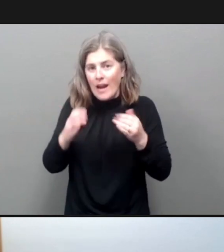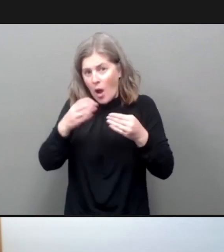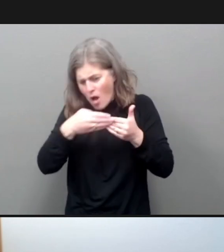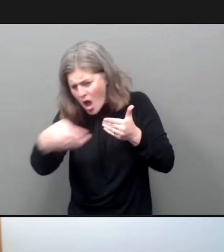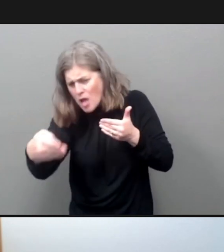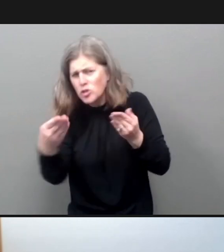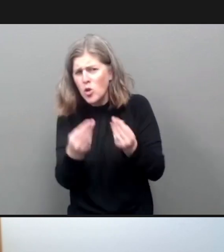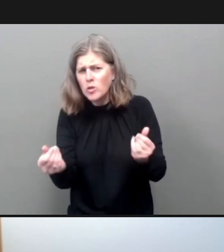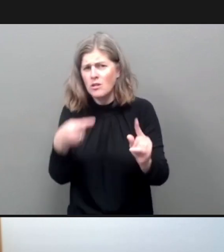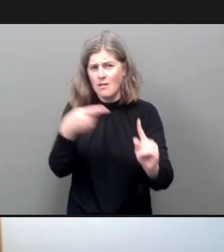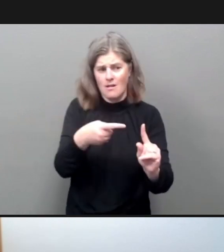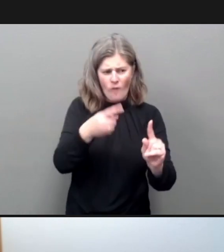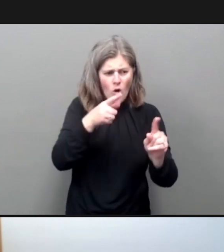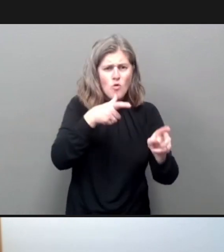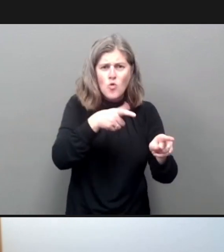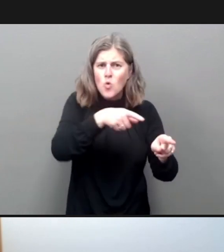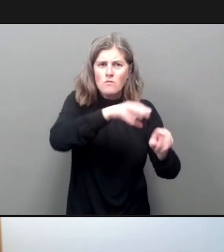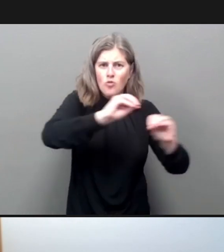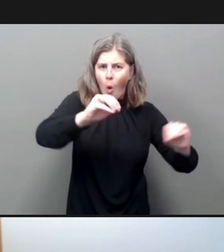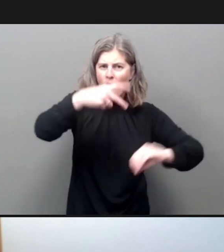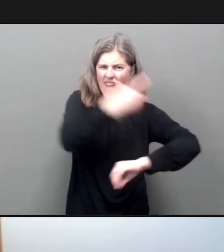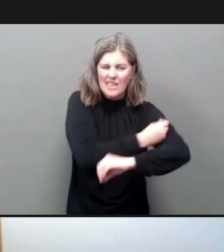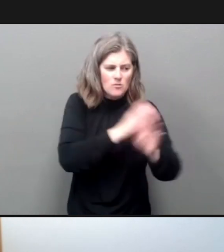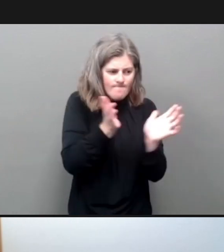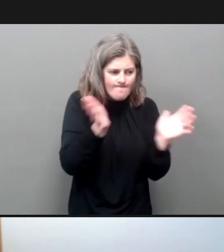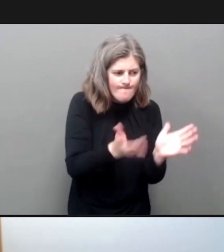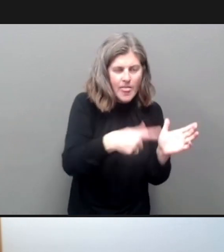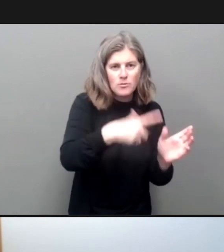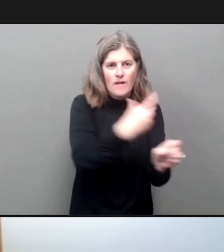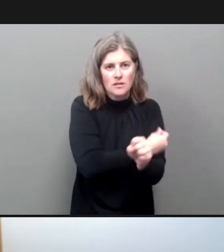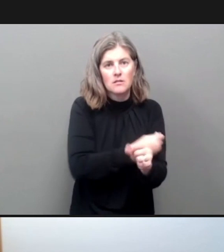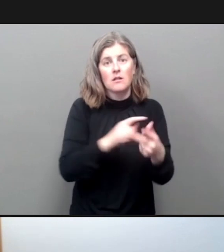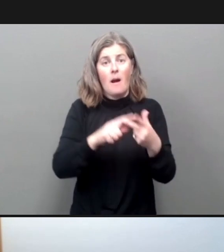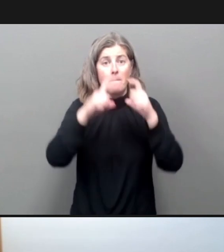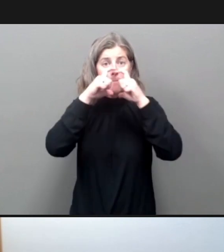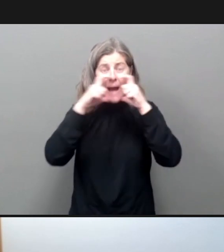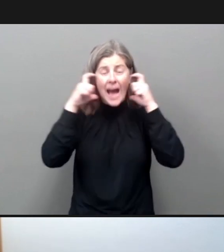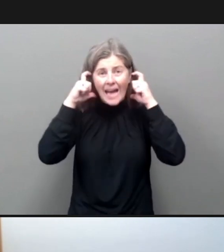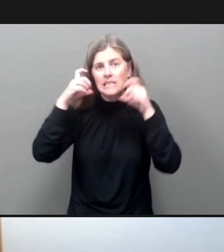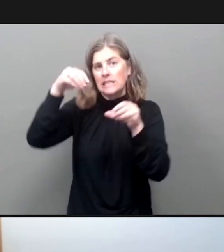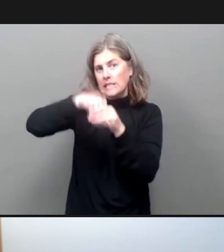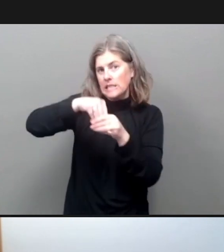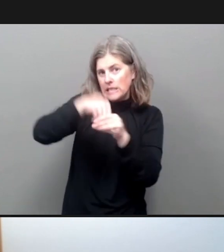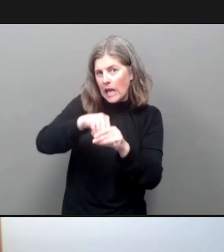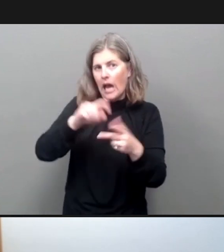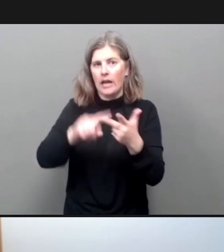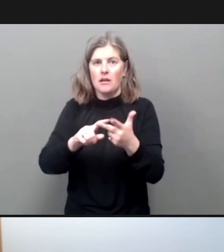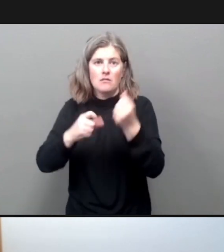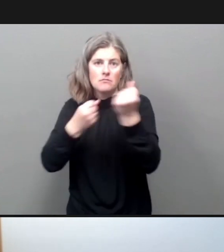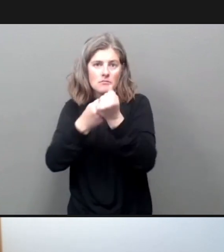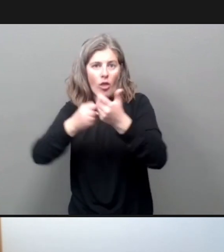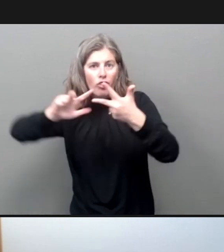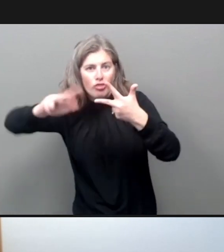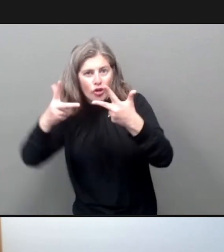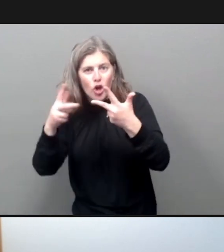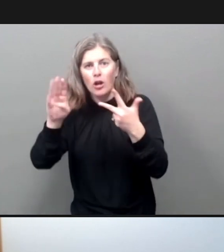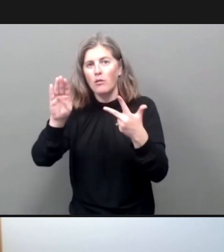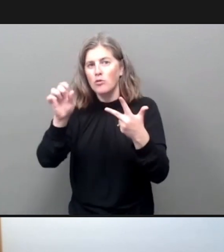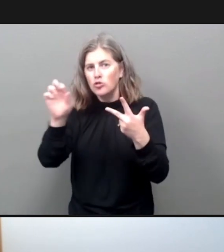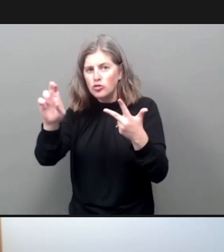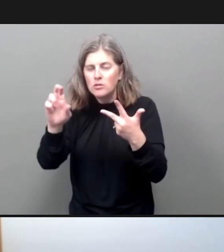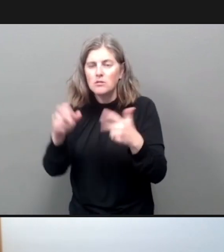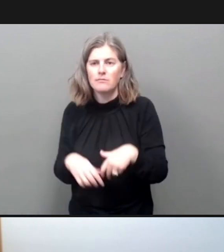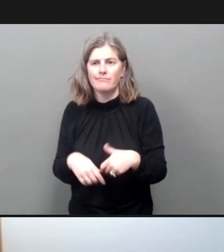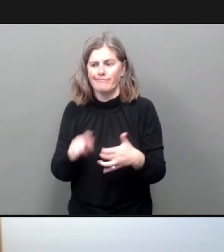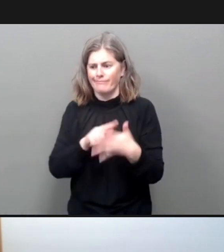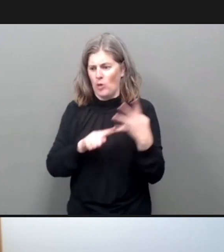unvaccinated populations, boosters, masks, indoor masking as a mandate. And, I don't know what